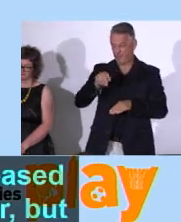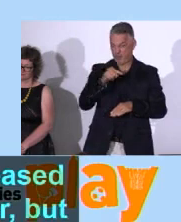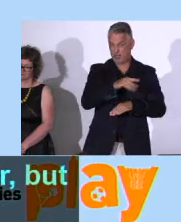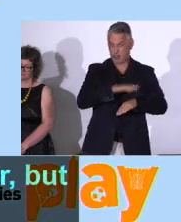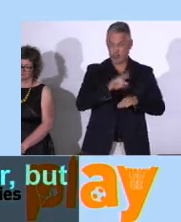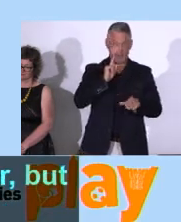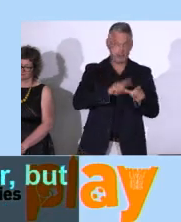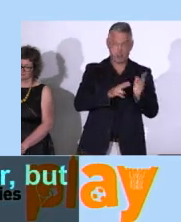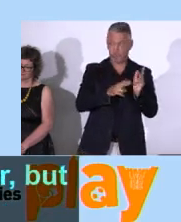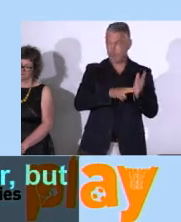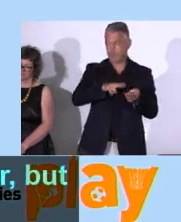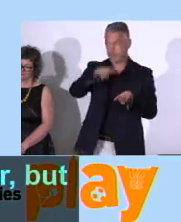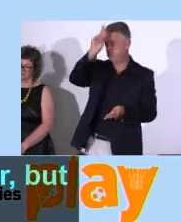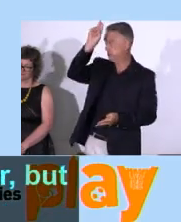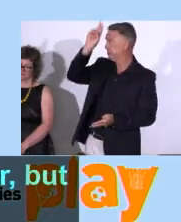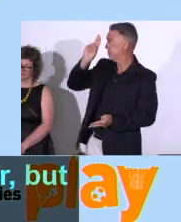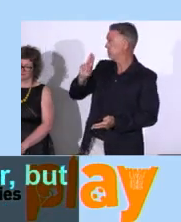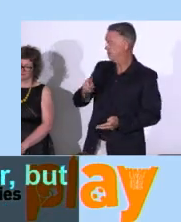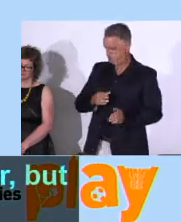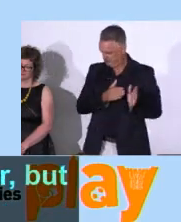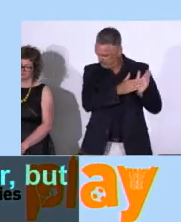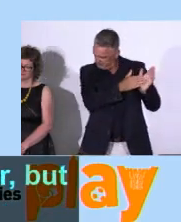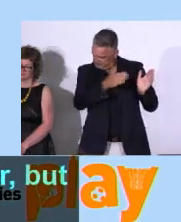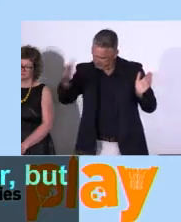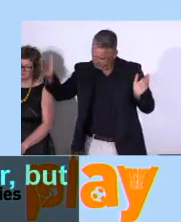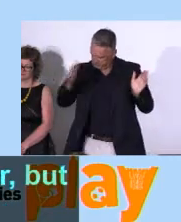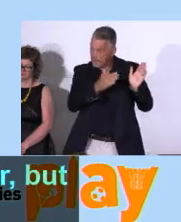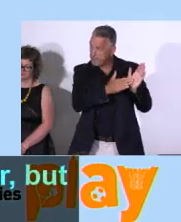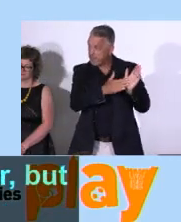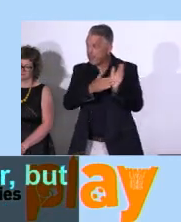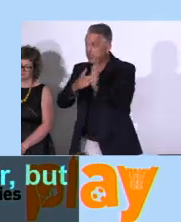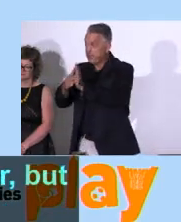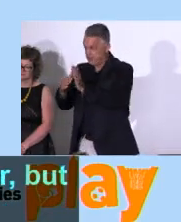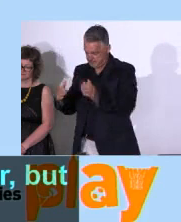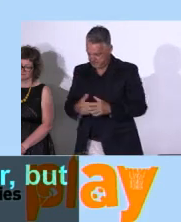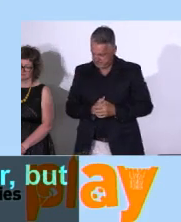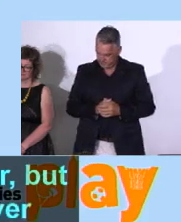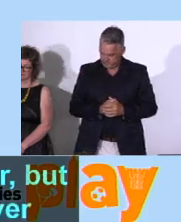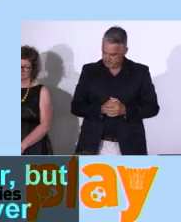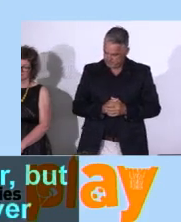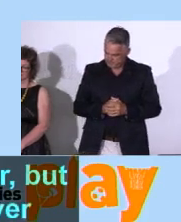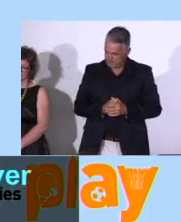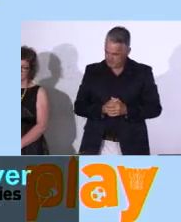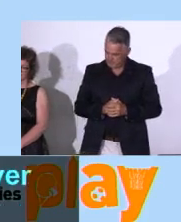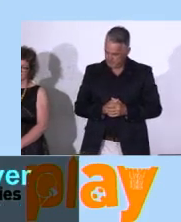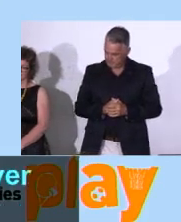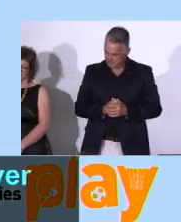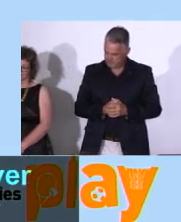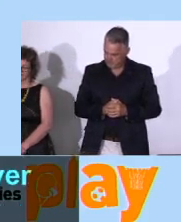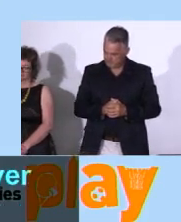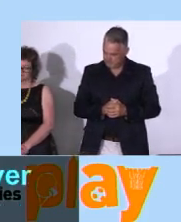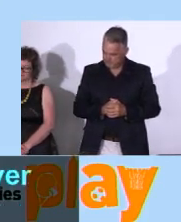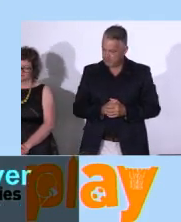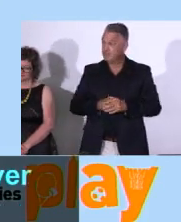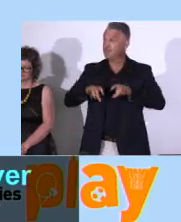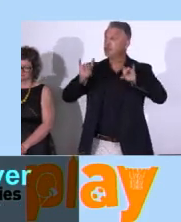dramatic. This shows total users over months, but we've had a bit of a spike of across